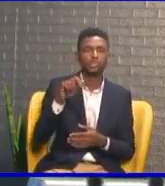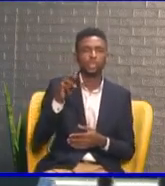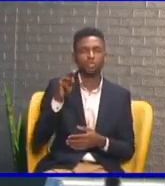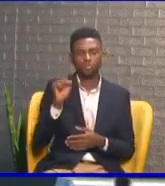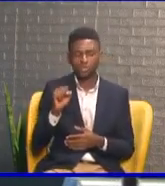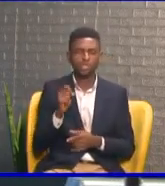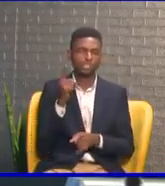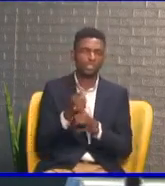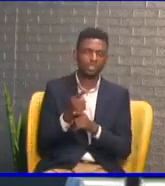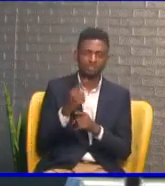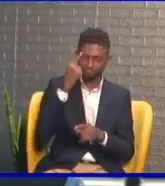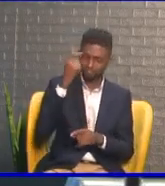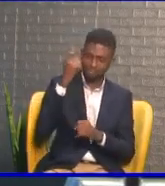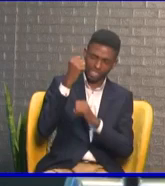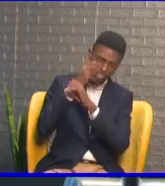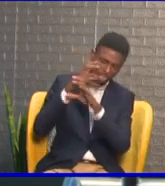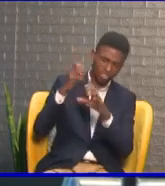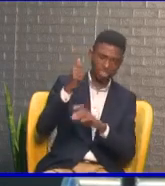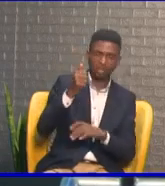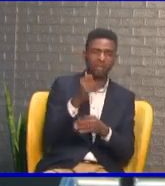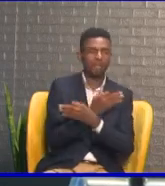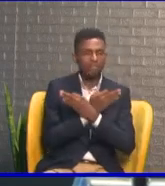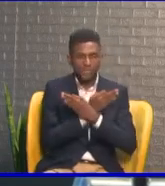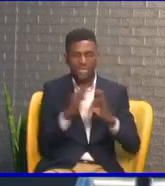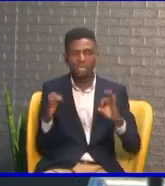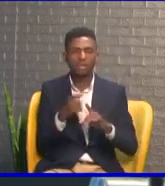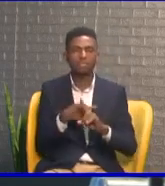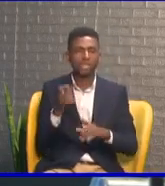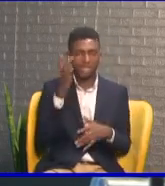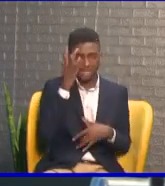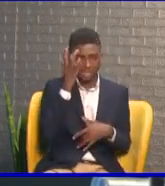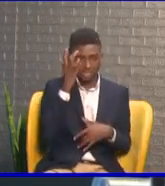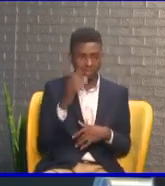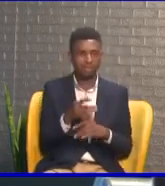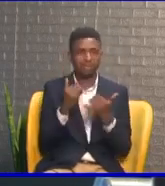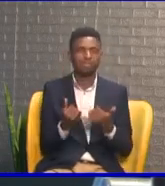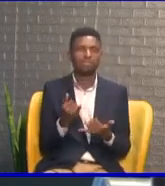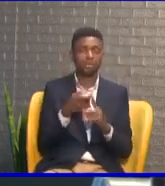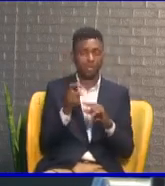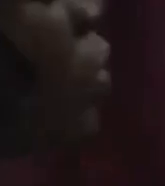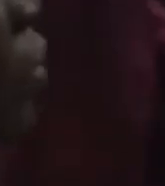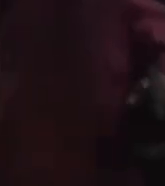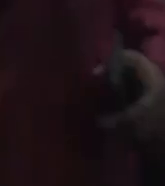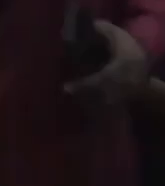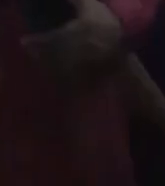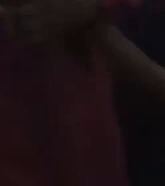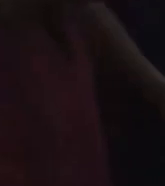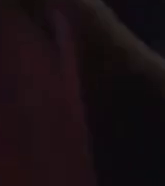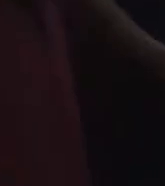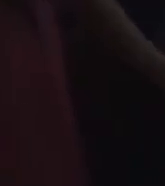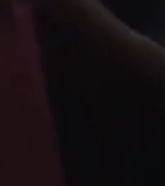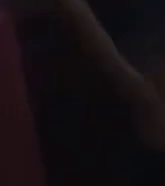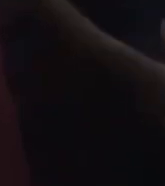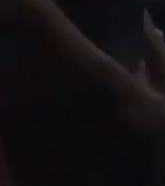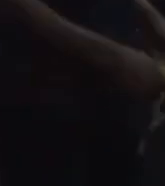Imagine yourself free from sickness. In other words, from this conference, your walk will change and you walk without